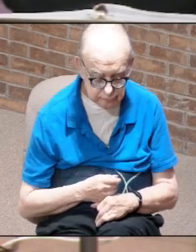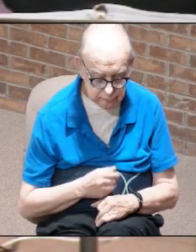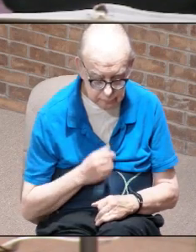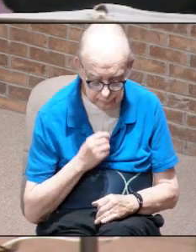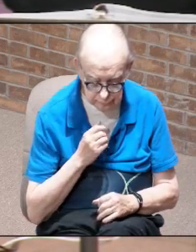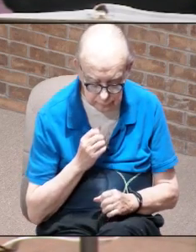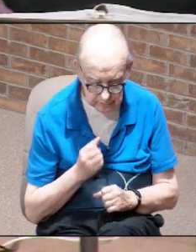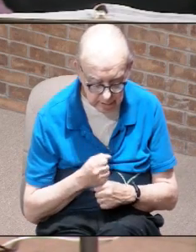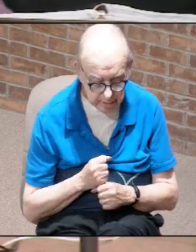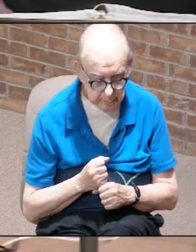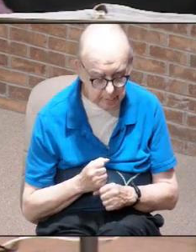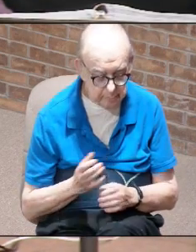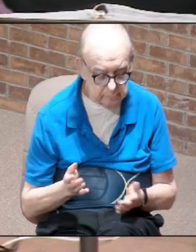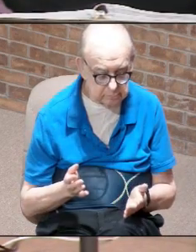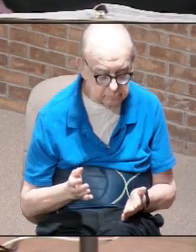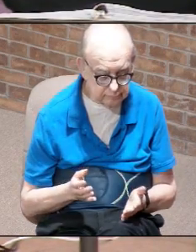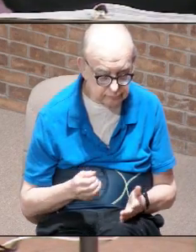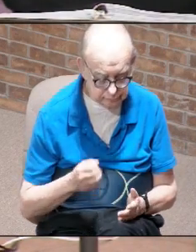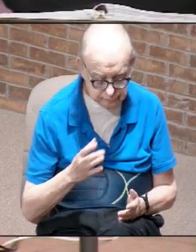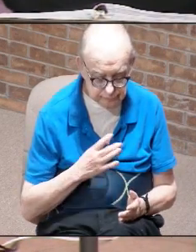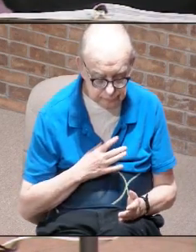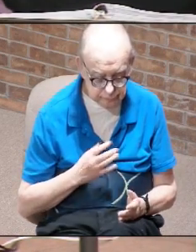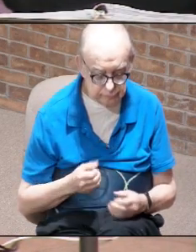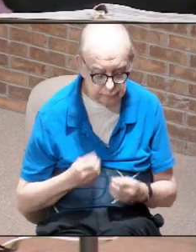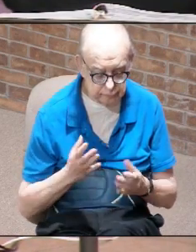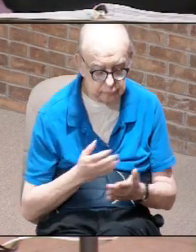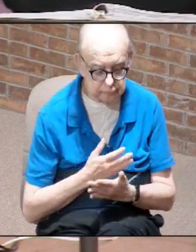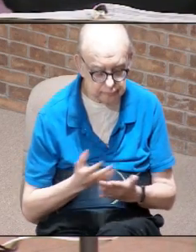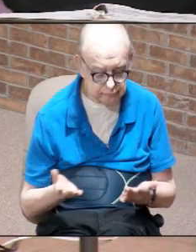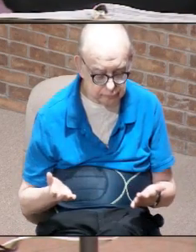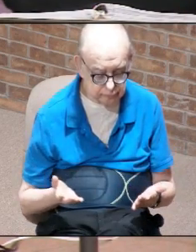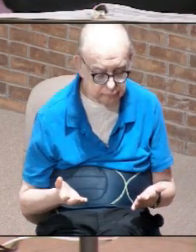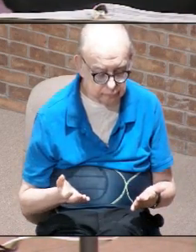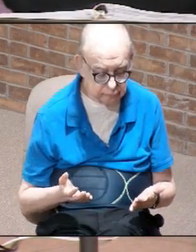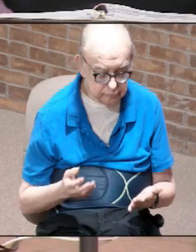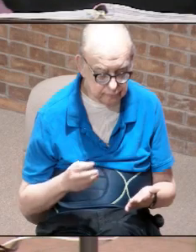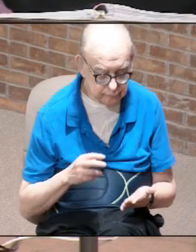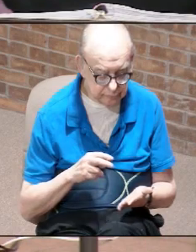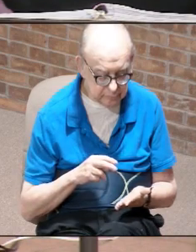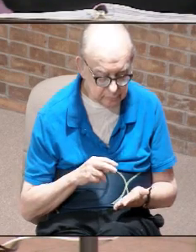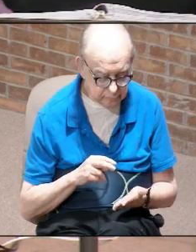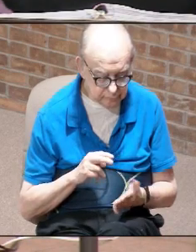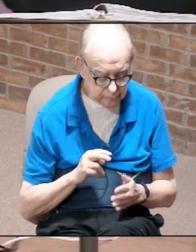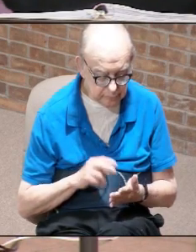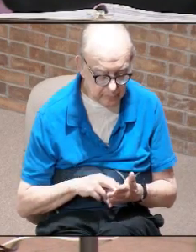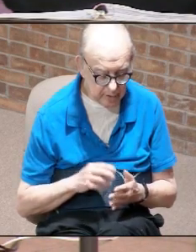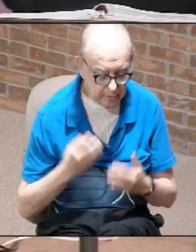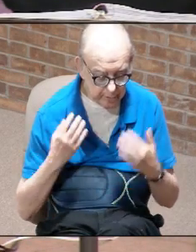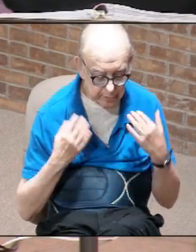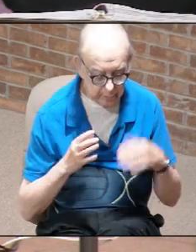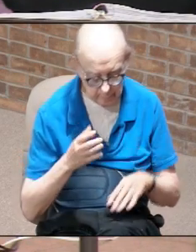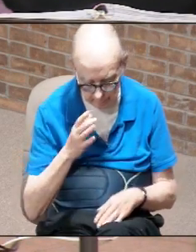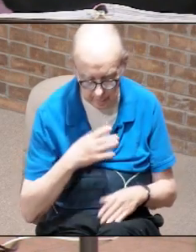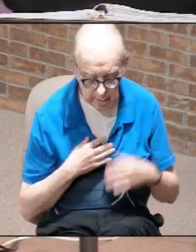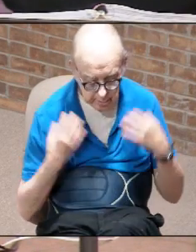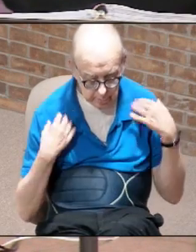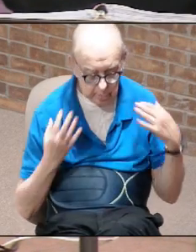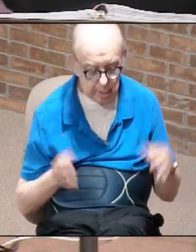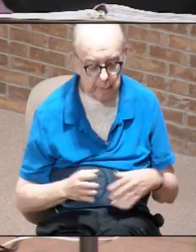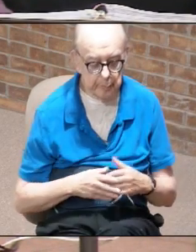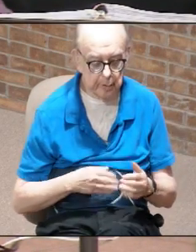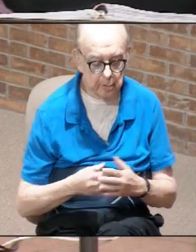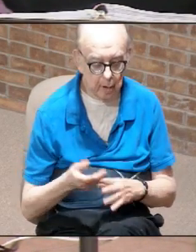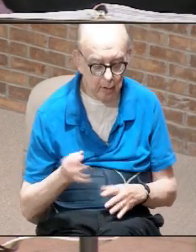make Skyline. He said the man had already sacrificed. All I did was just kind of stand on his shoulders and build off of it what he'd already